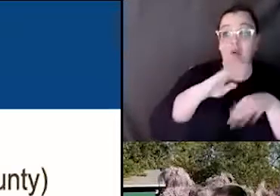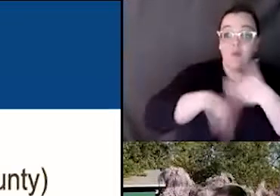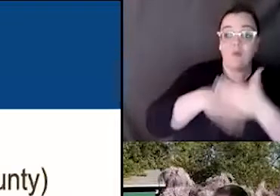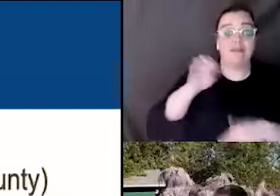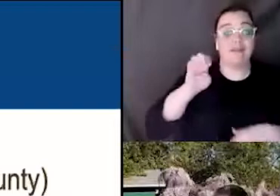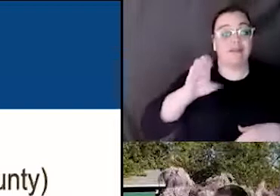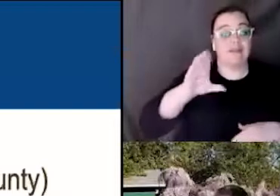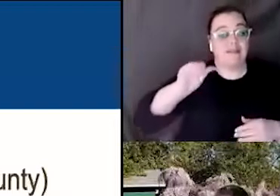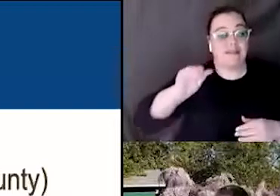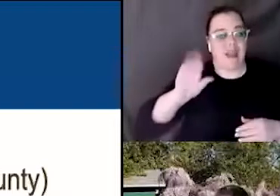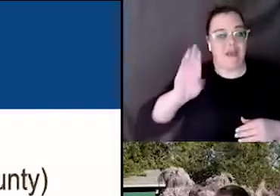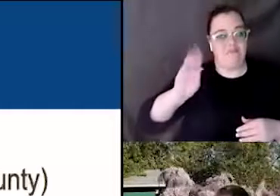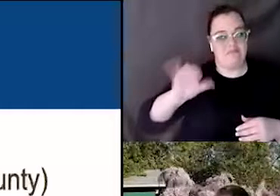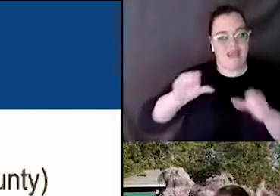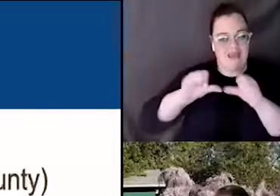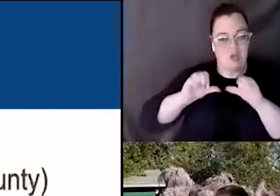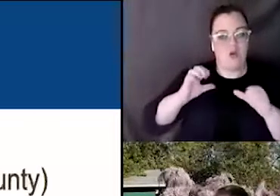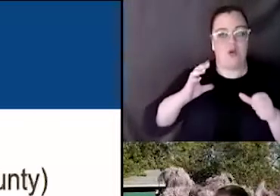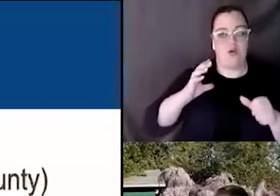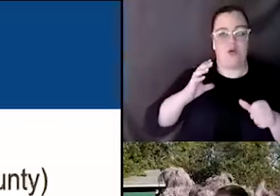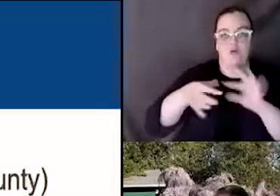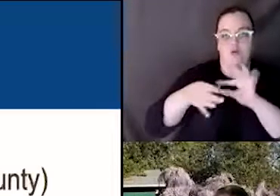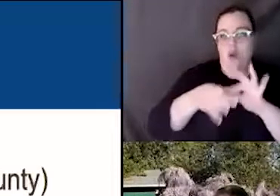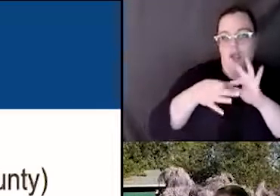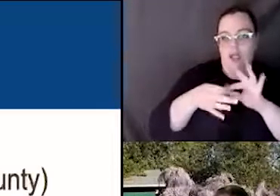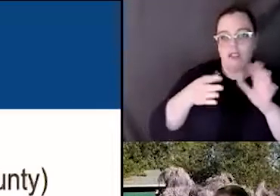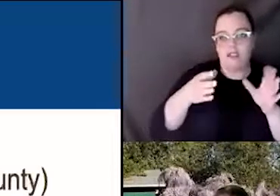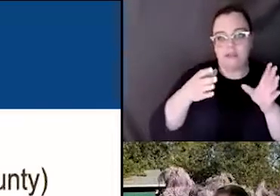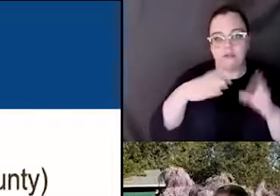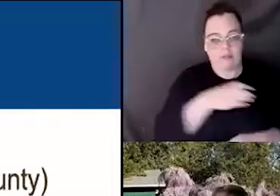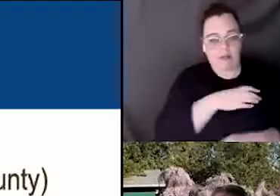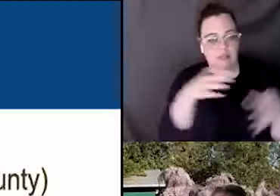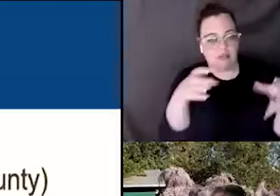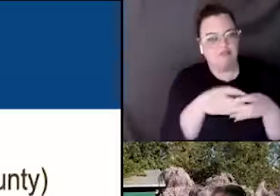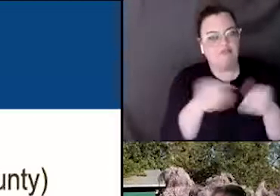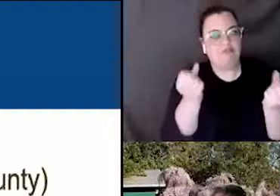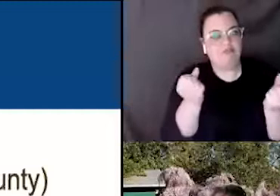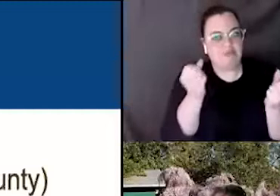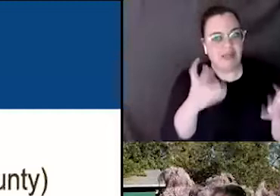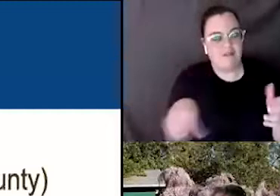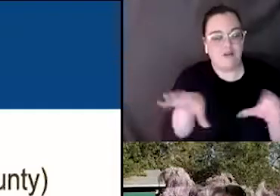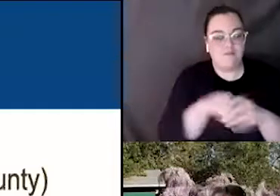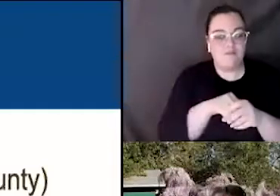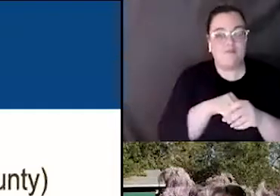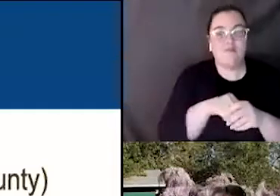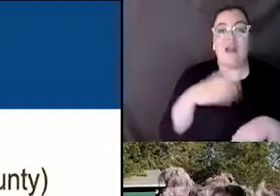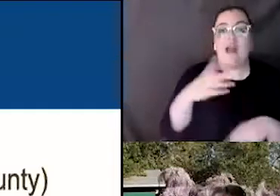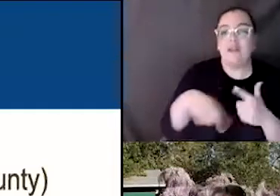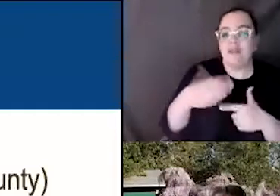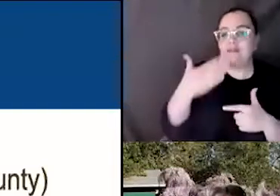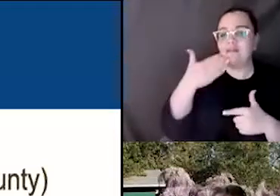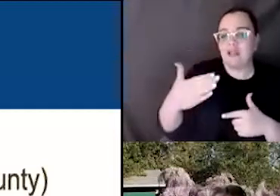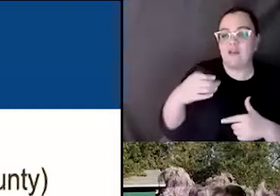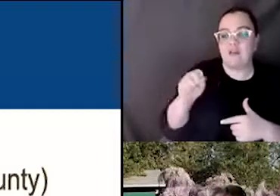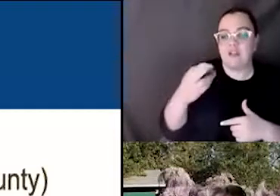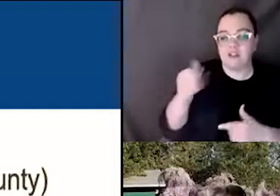Coordinating Committee, many of whom are on with us today, and also especially Sharon Sandow-Jagroot, who has really